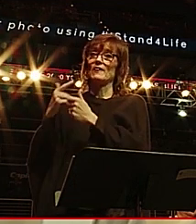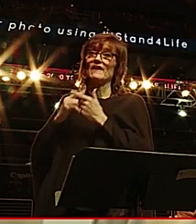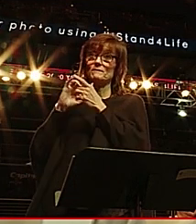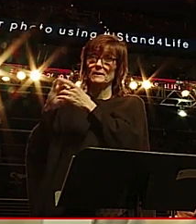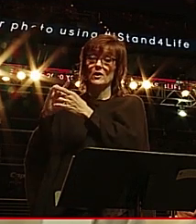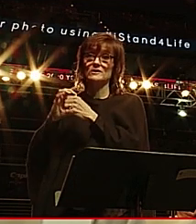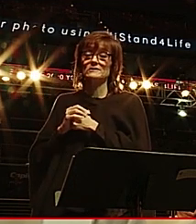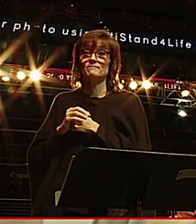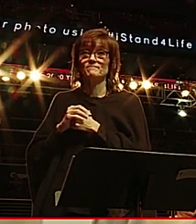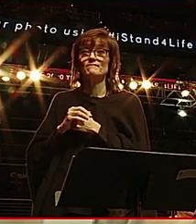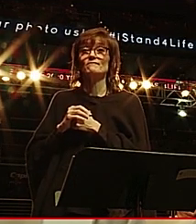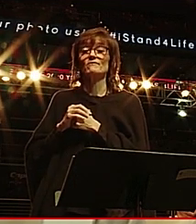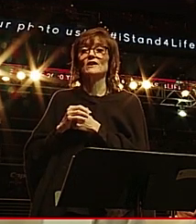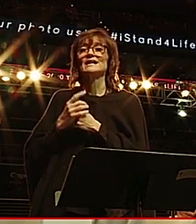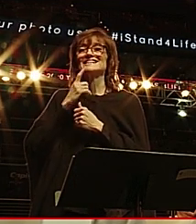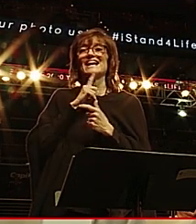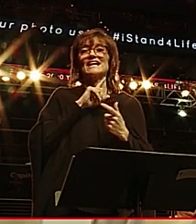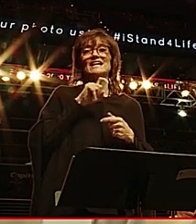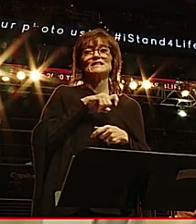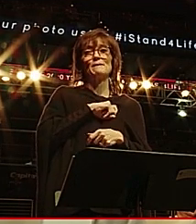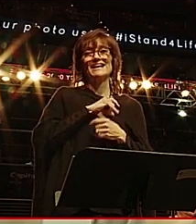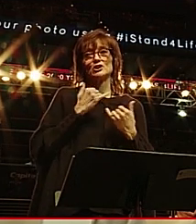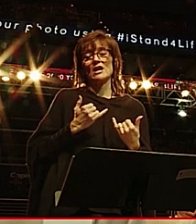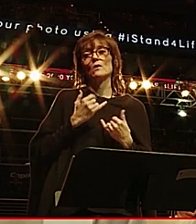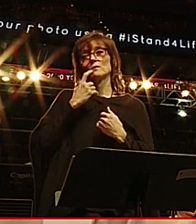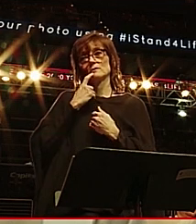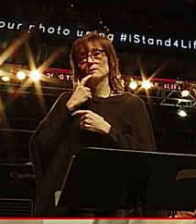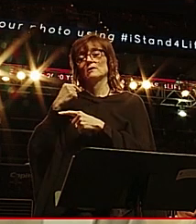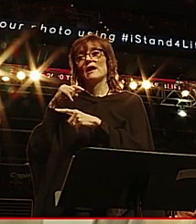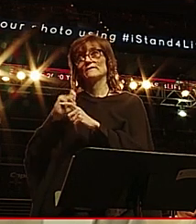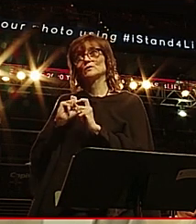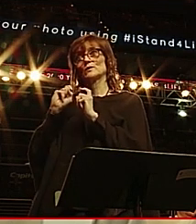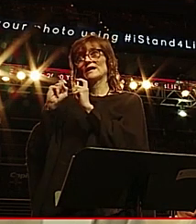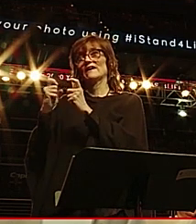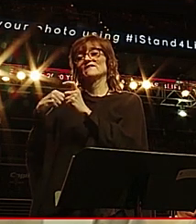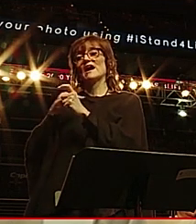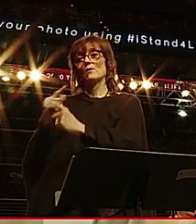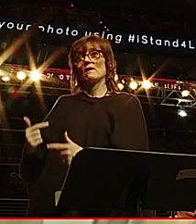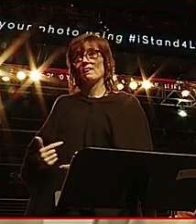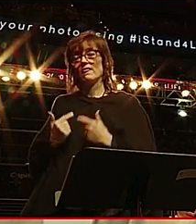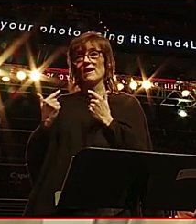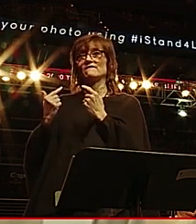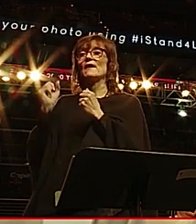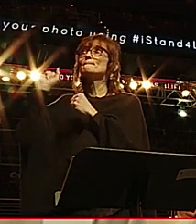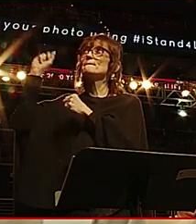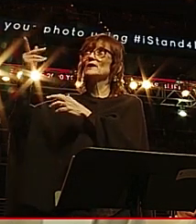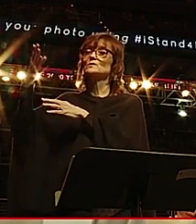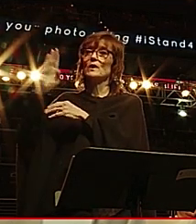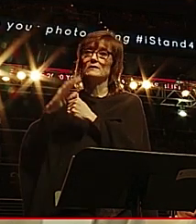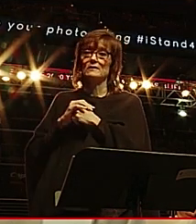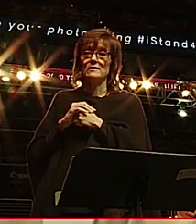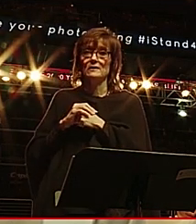Spanish. Para ser testigos del Evangelio de la vida, hay que devolver nuestra vida a él a